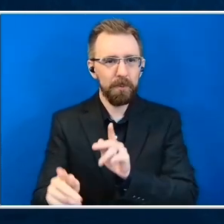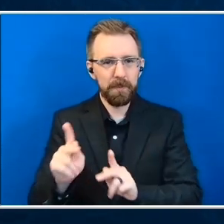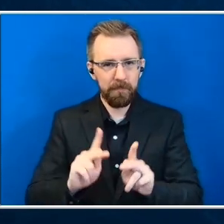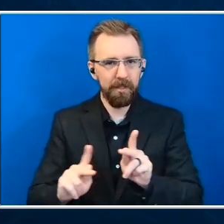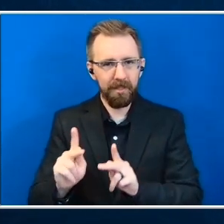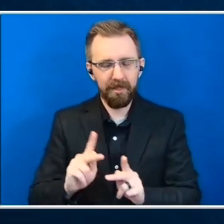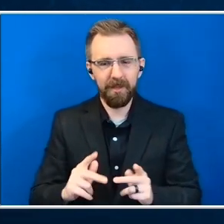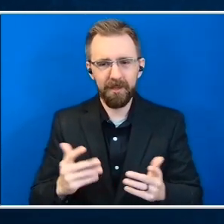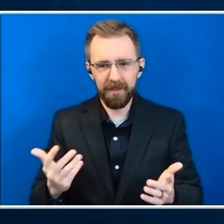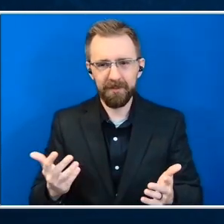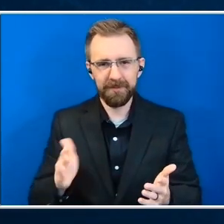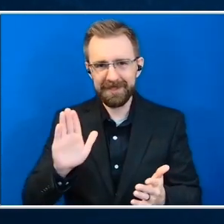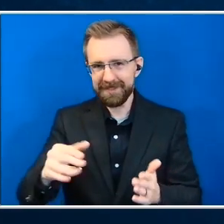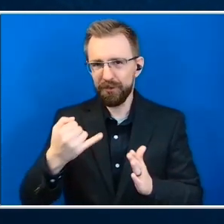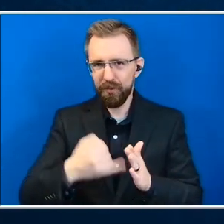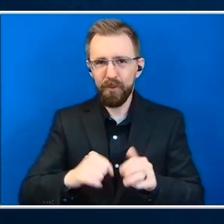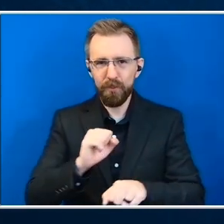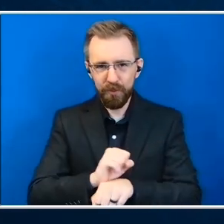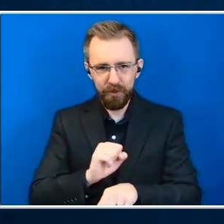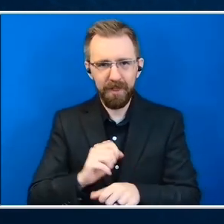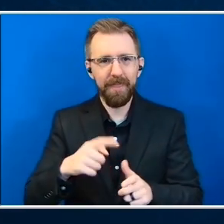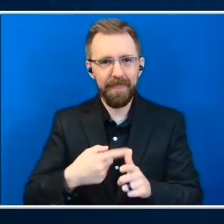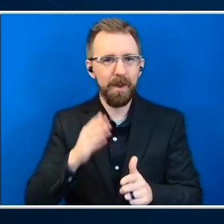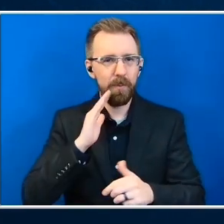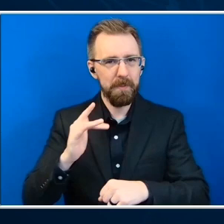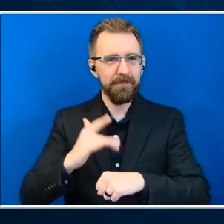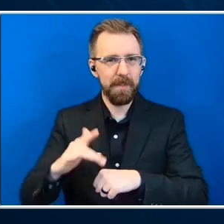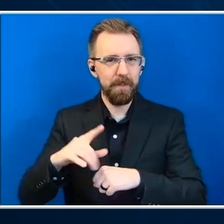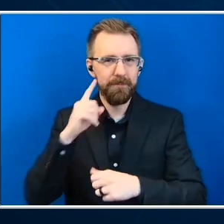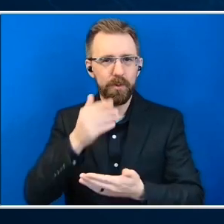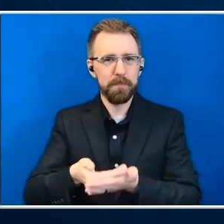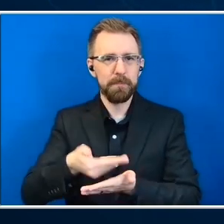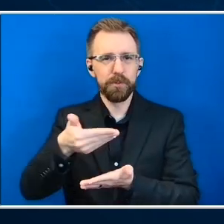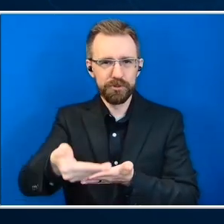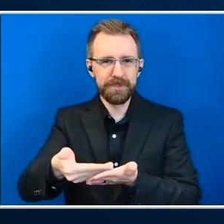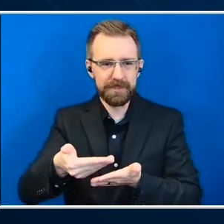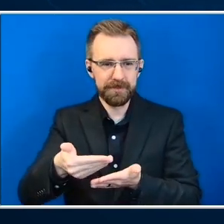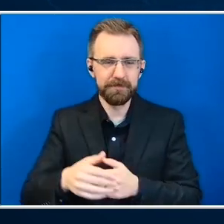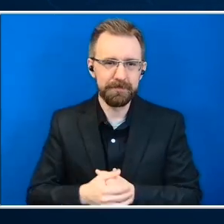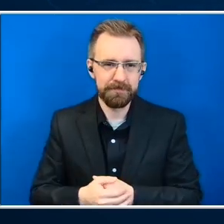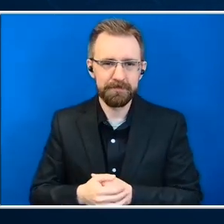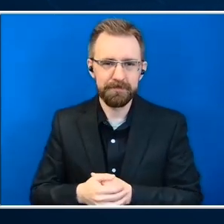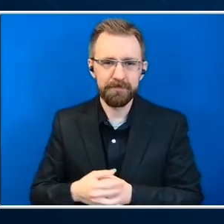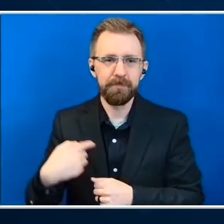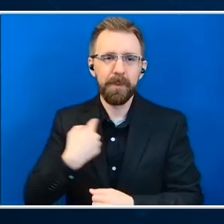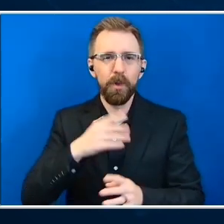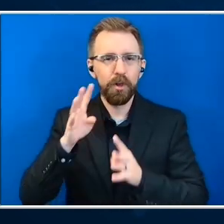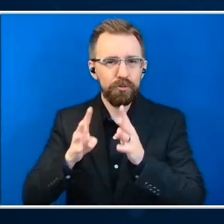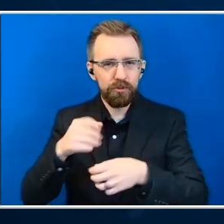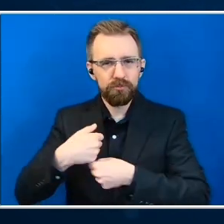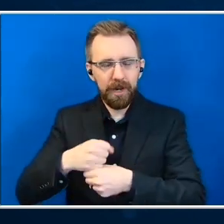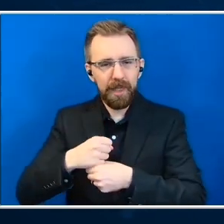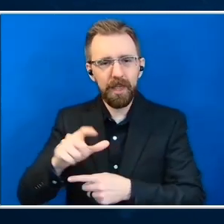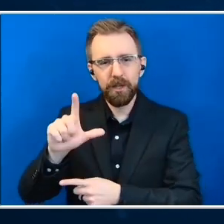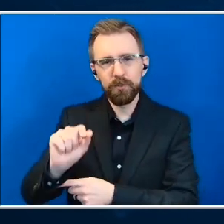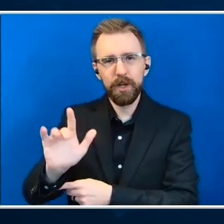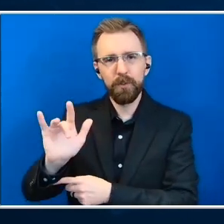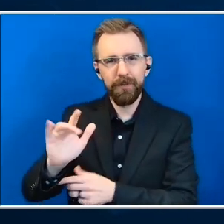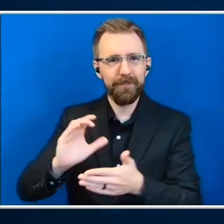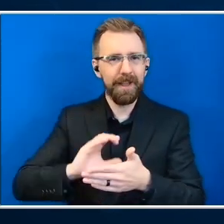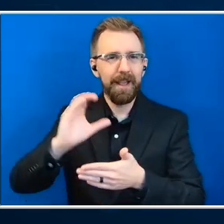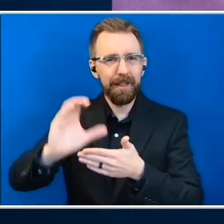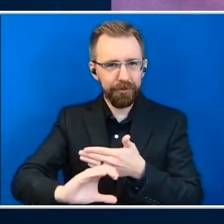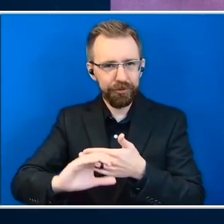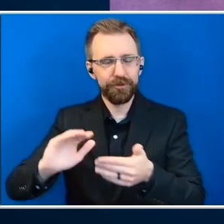his artwork, and then it'll be available for purchase. We are creating a 2025 calendar